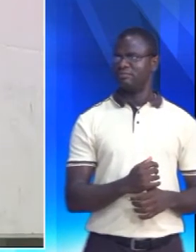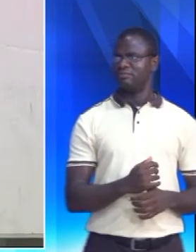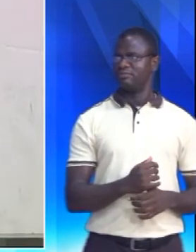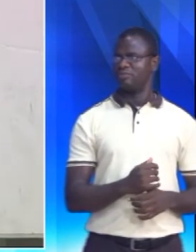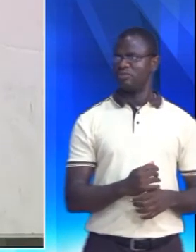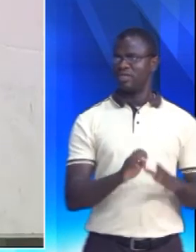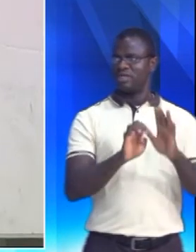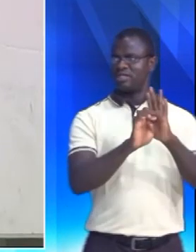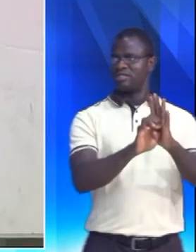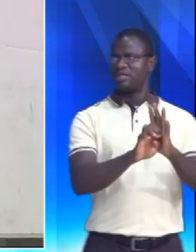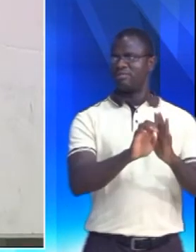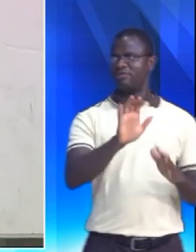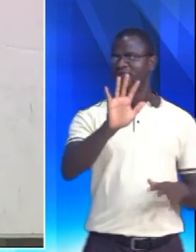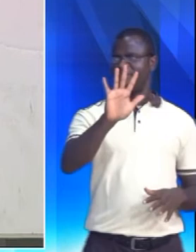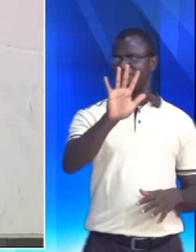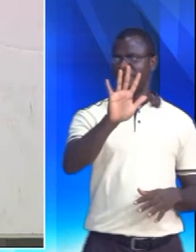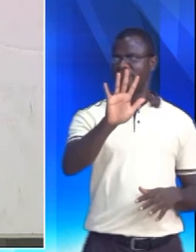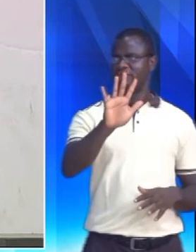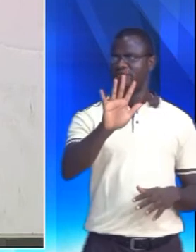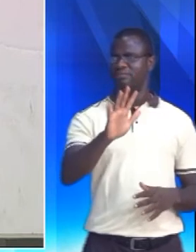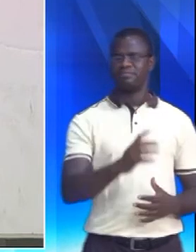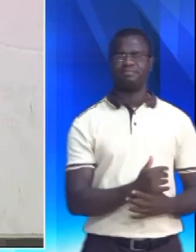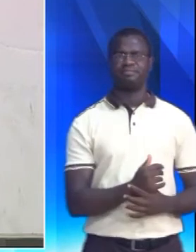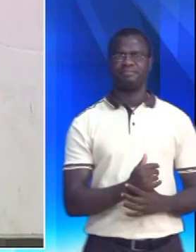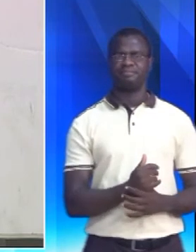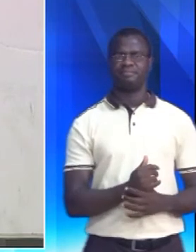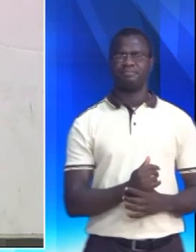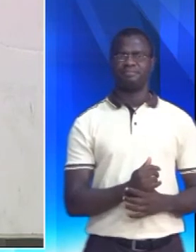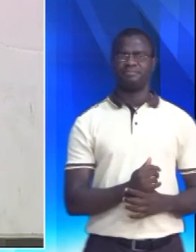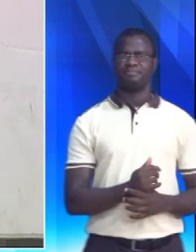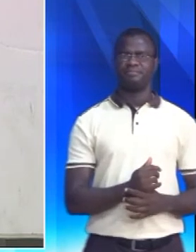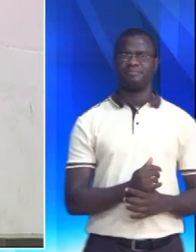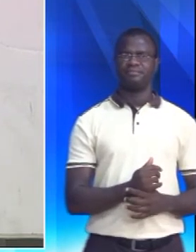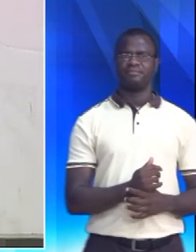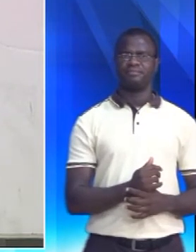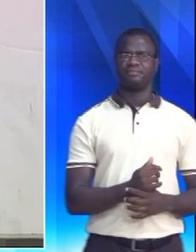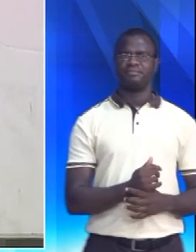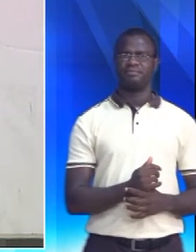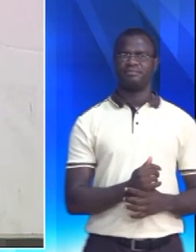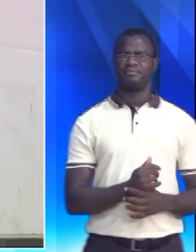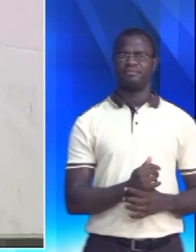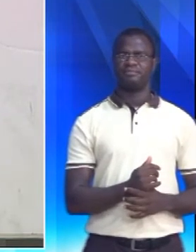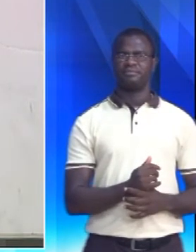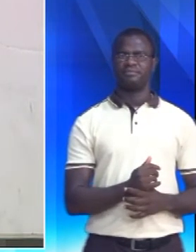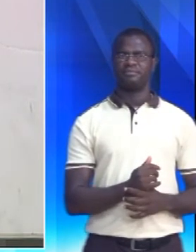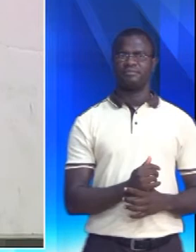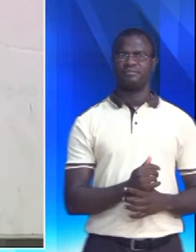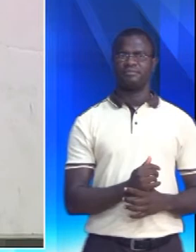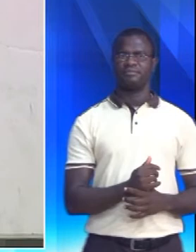and on with this example, let us pick this one as the last one before we move to the next